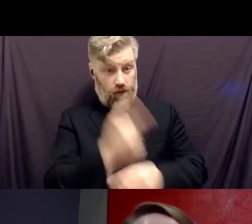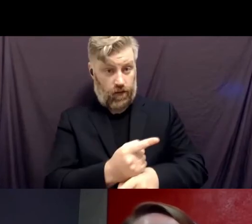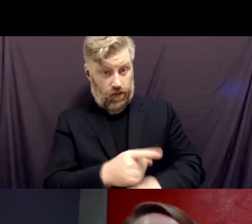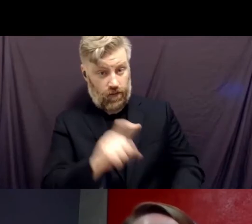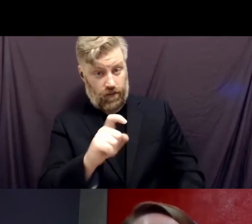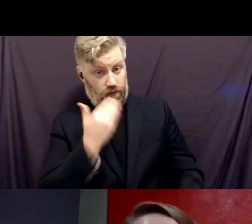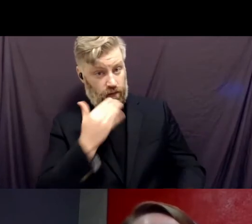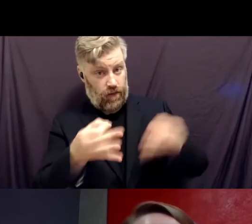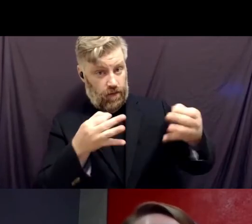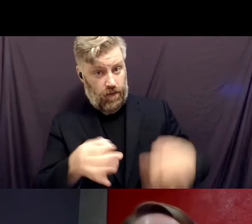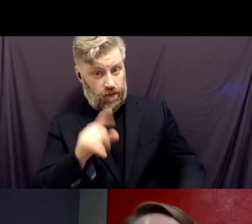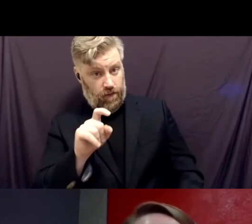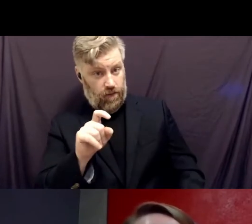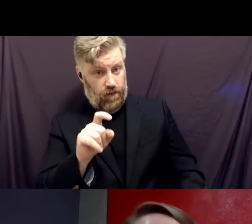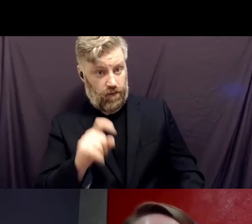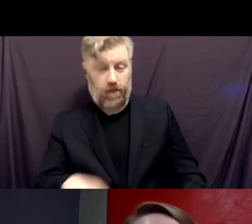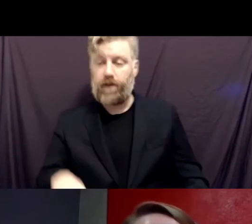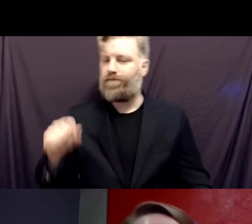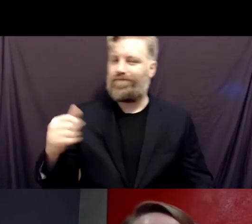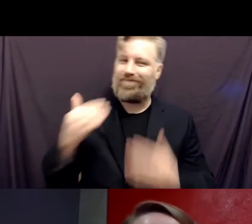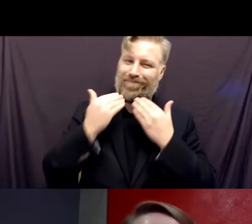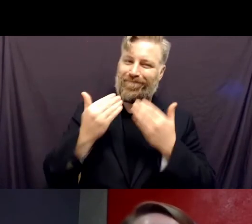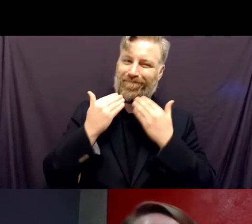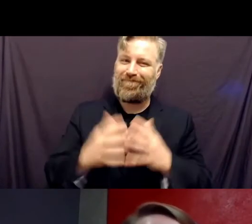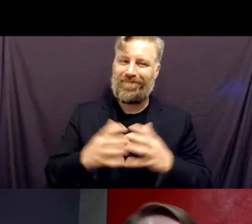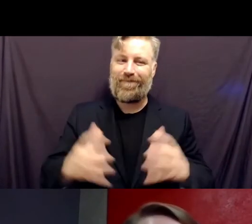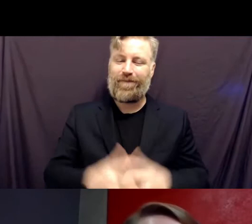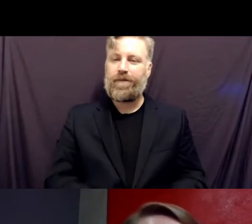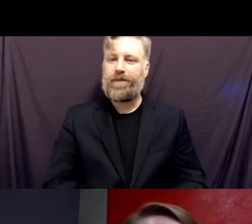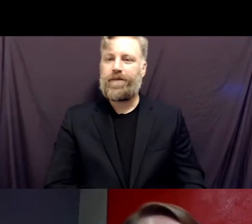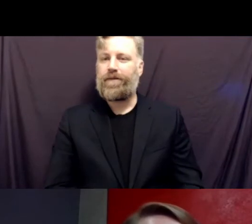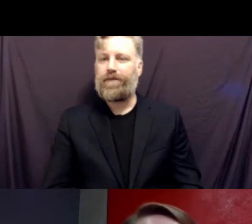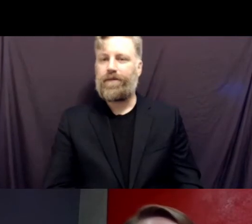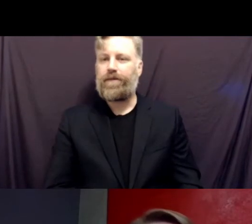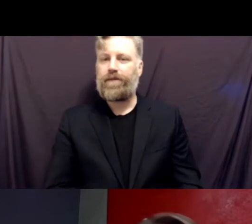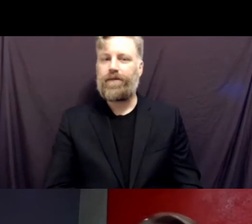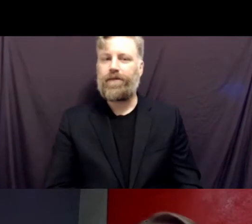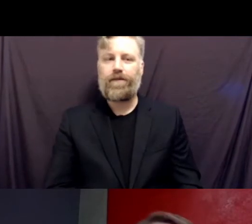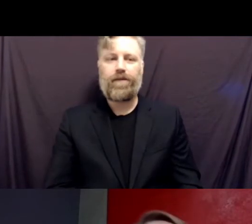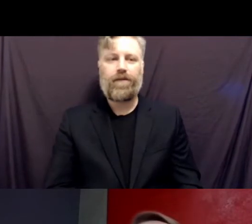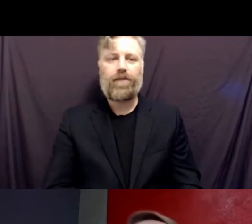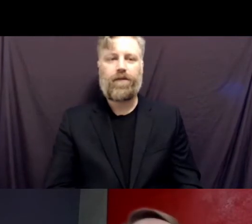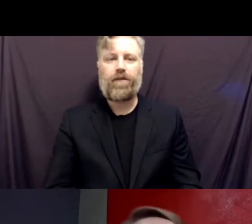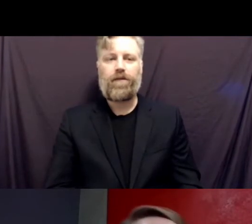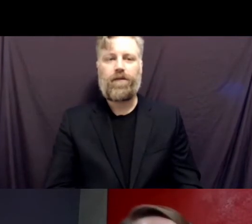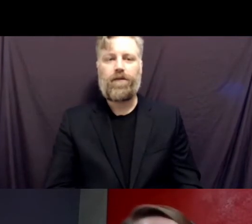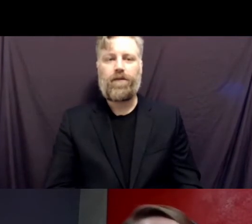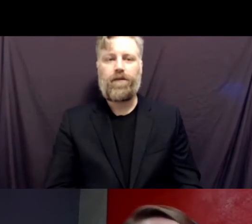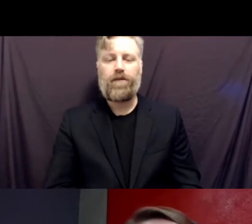Martin? Thank you so much, Catherine. Yep. And what